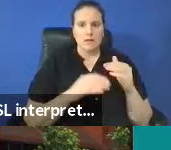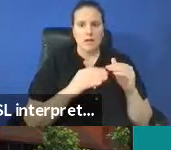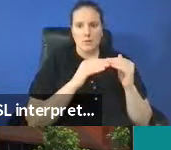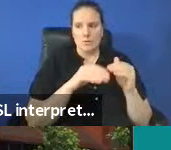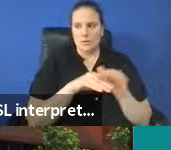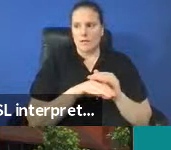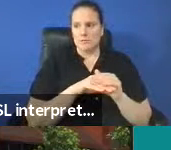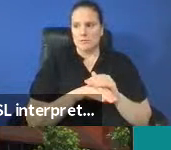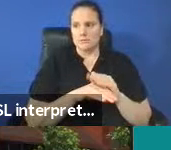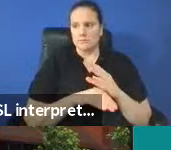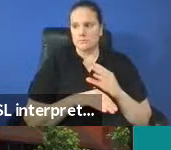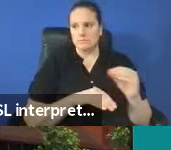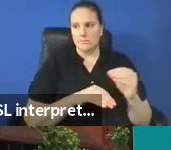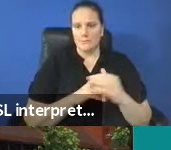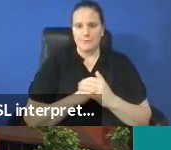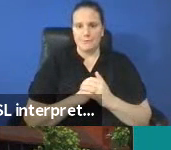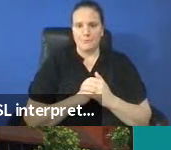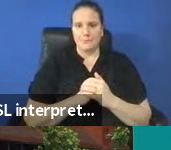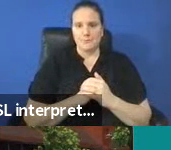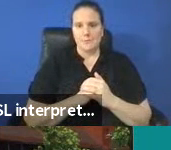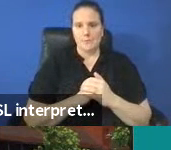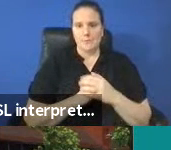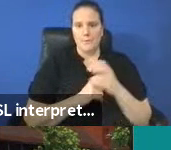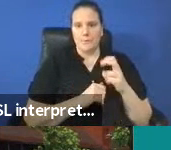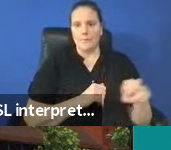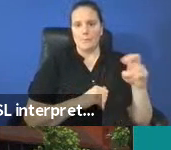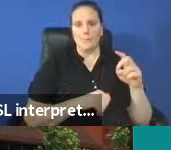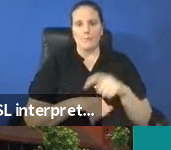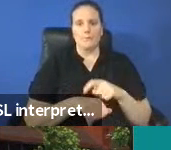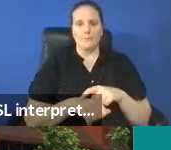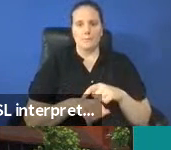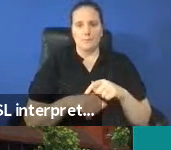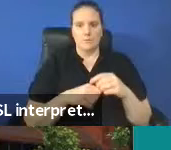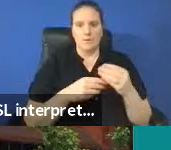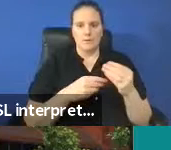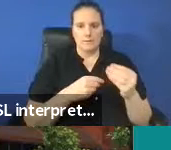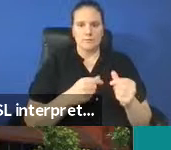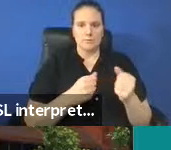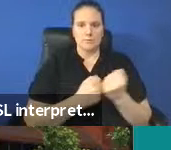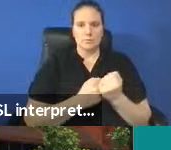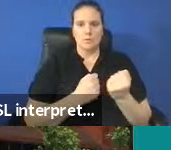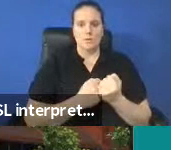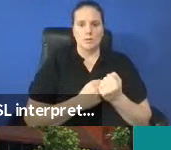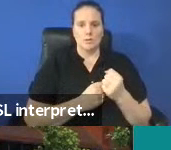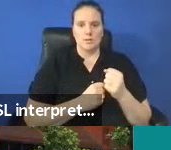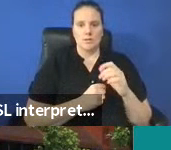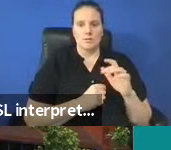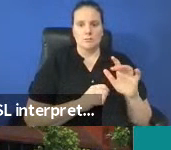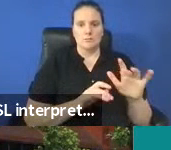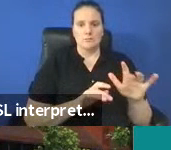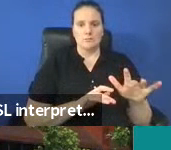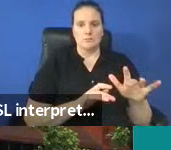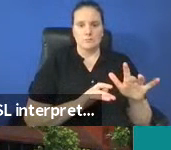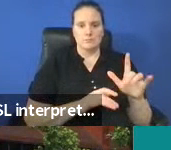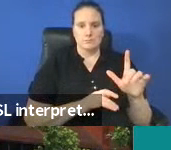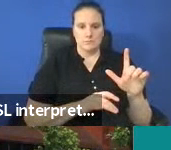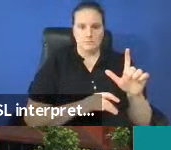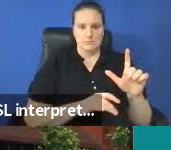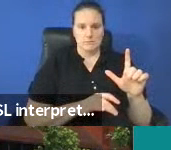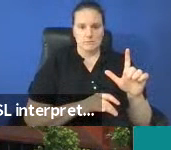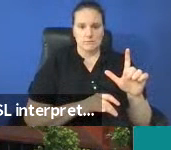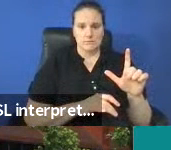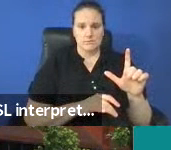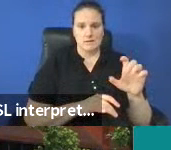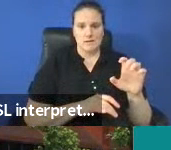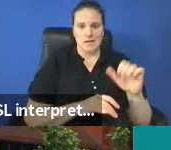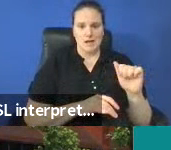access and travel time, kind of efficient boarding and alighting. And then multiple doors for all door